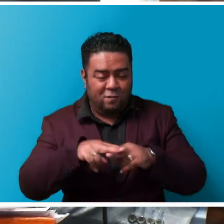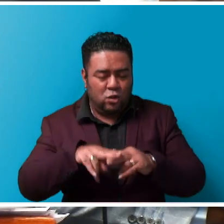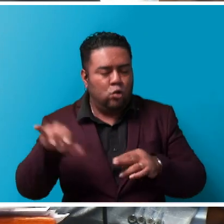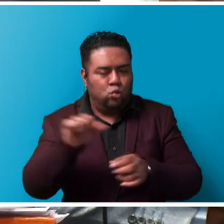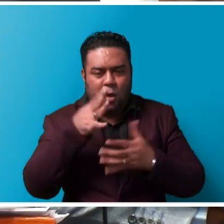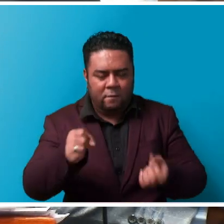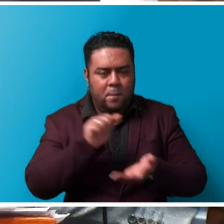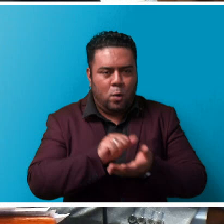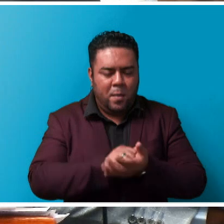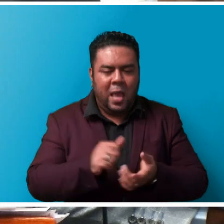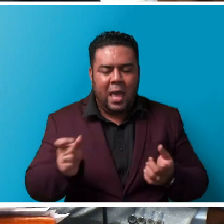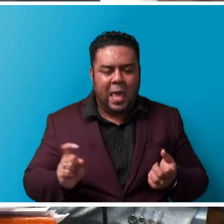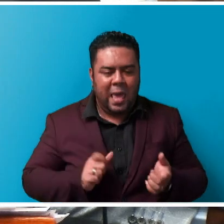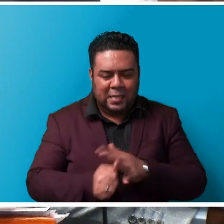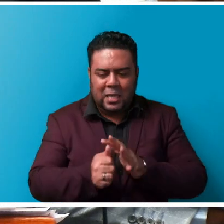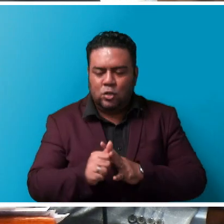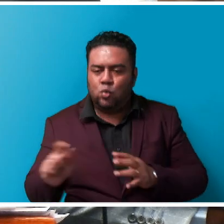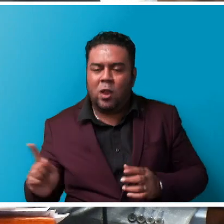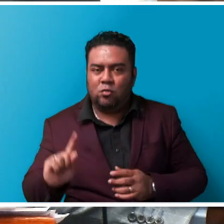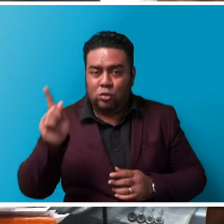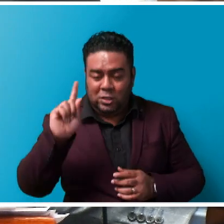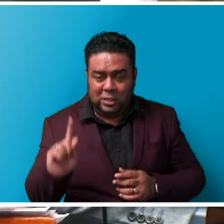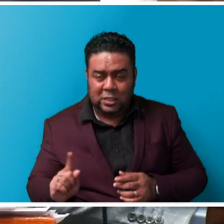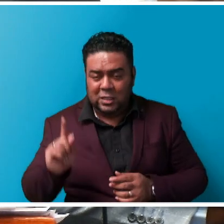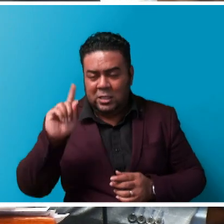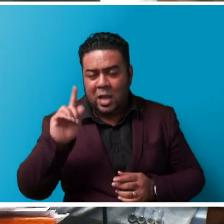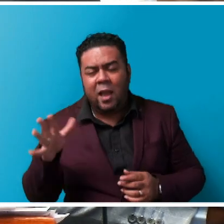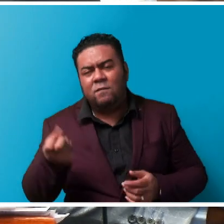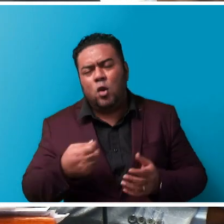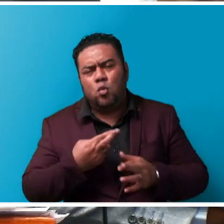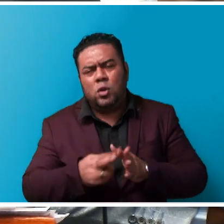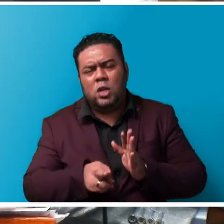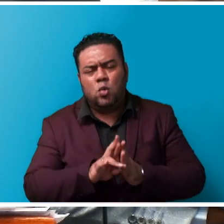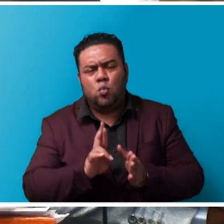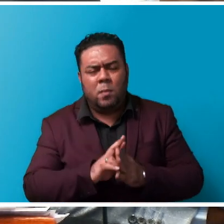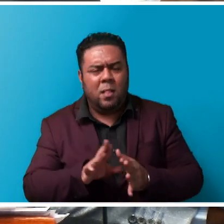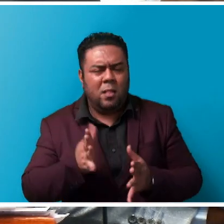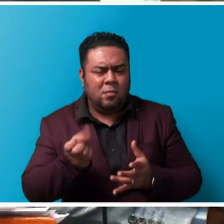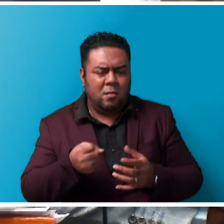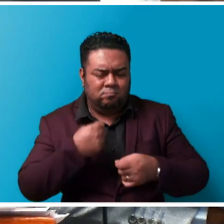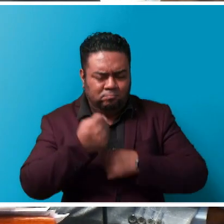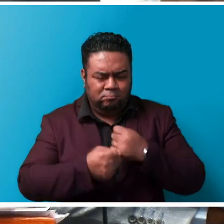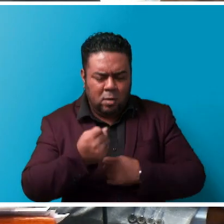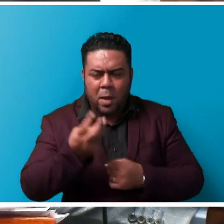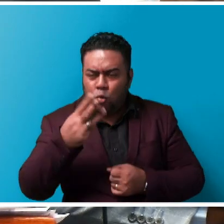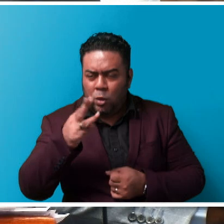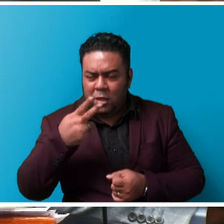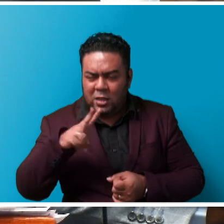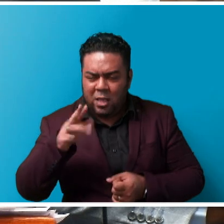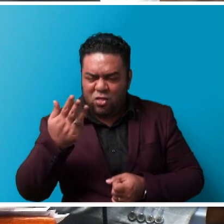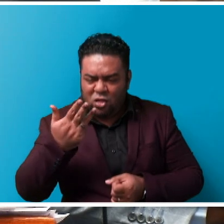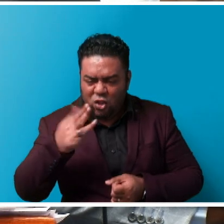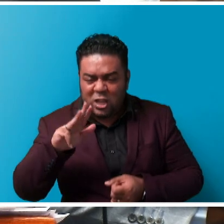to electricity. Renewable energy sources will account for all electricity production by 2036,